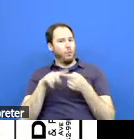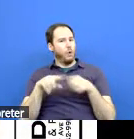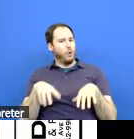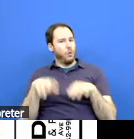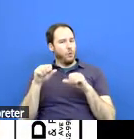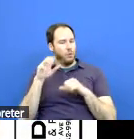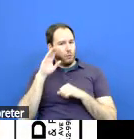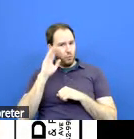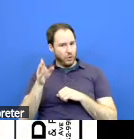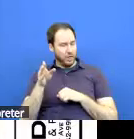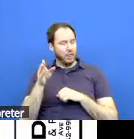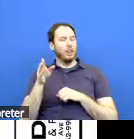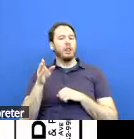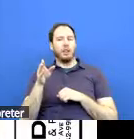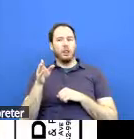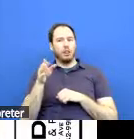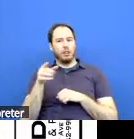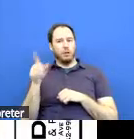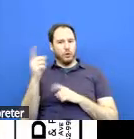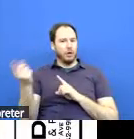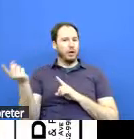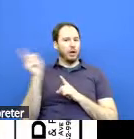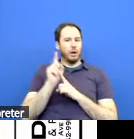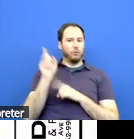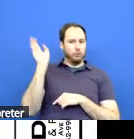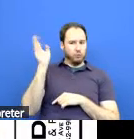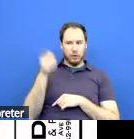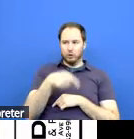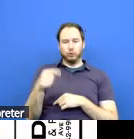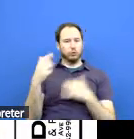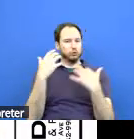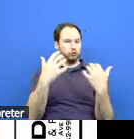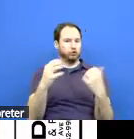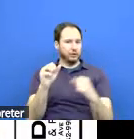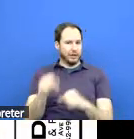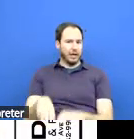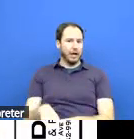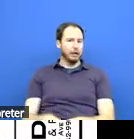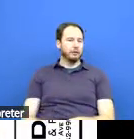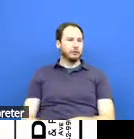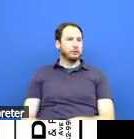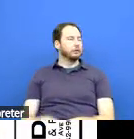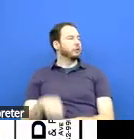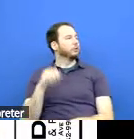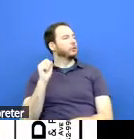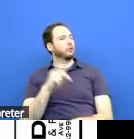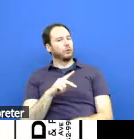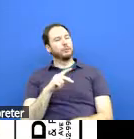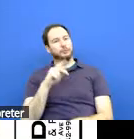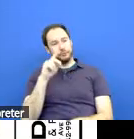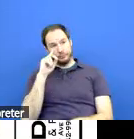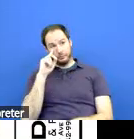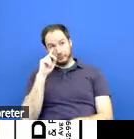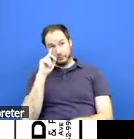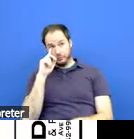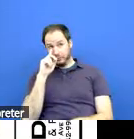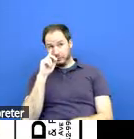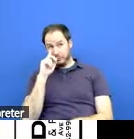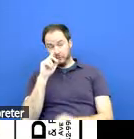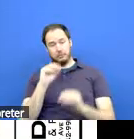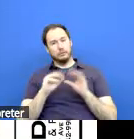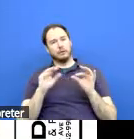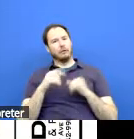they are going to be in front of the planning board, and you'll be able to provide input at that point. Okay, because just to be clear, I'm